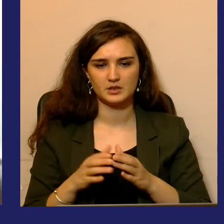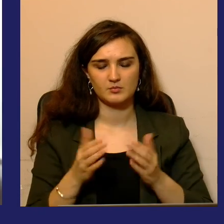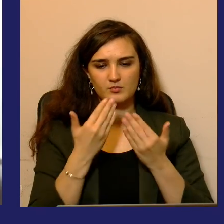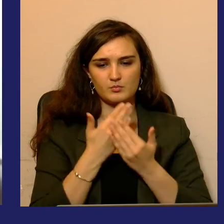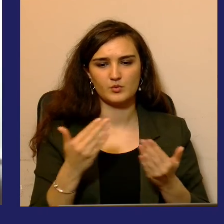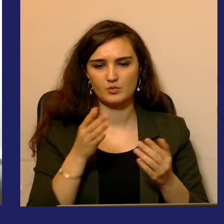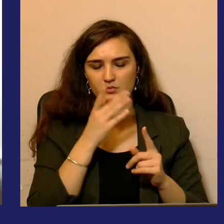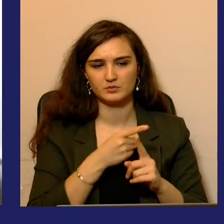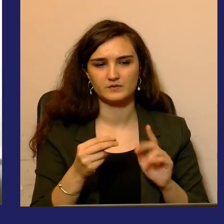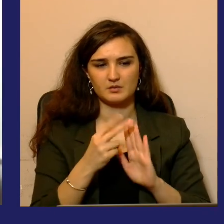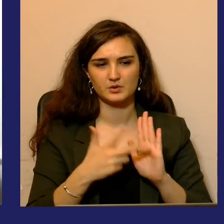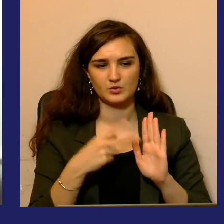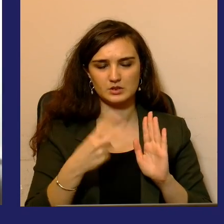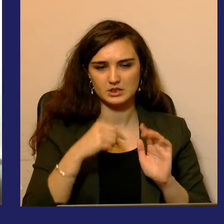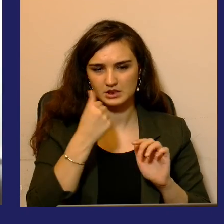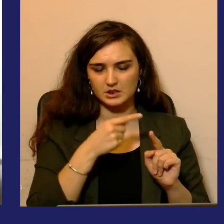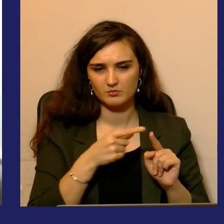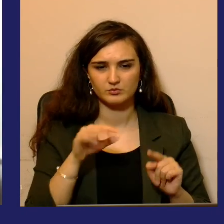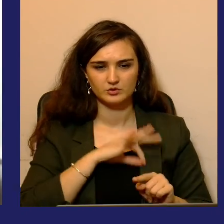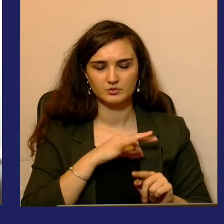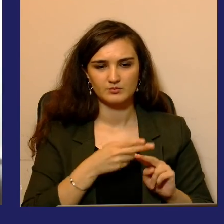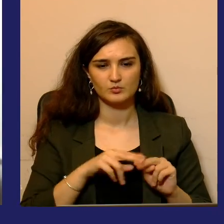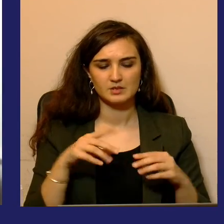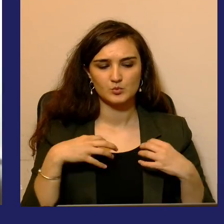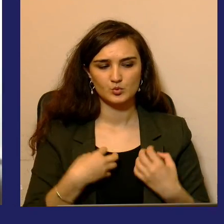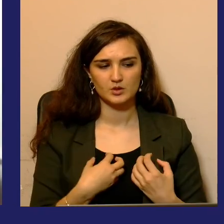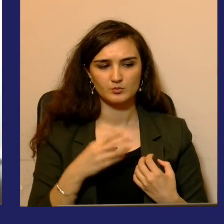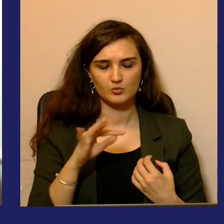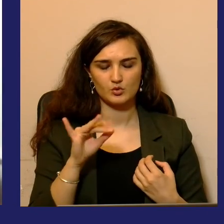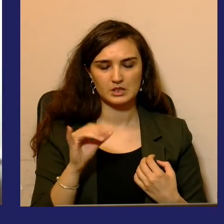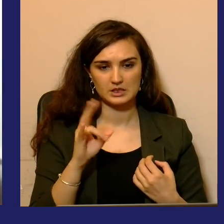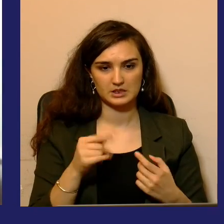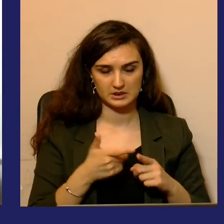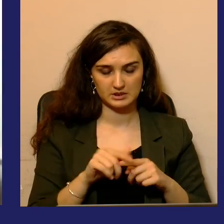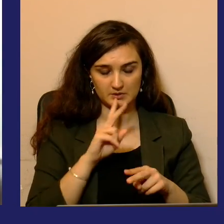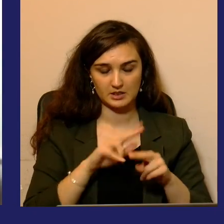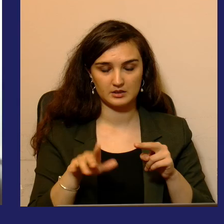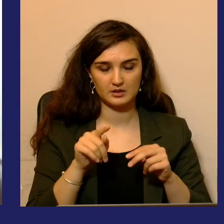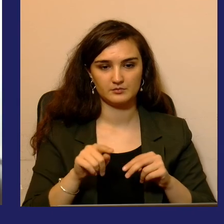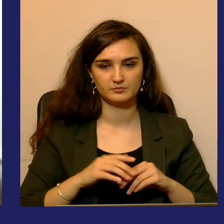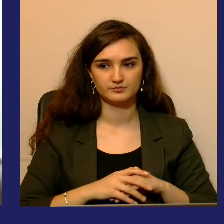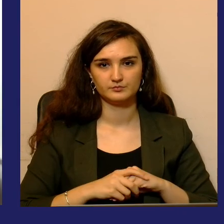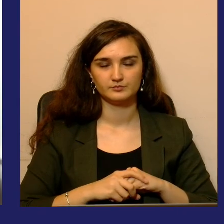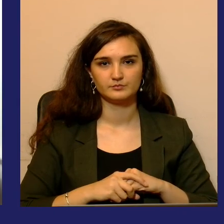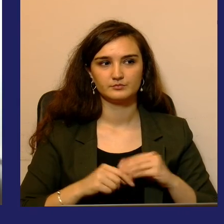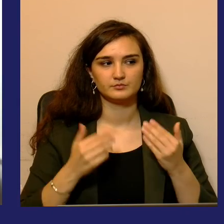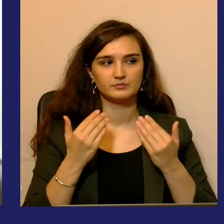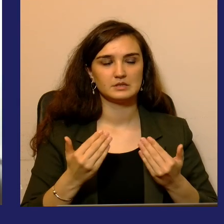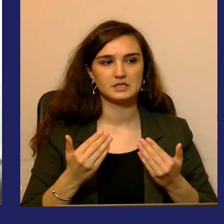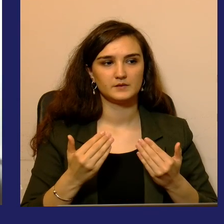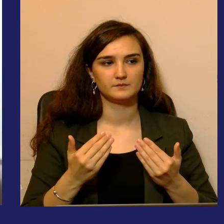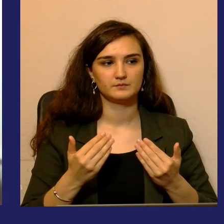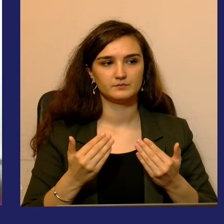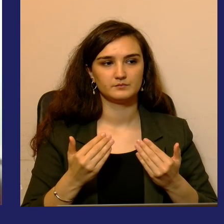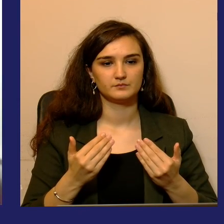20 years. So unfortunately, Morena has lost its promise to strengthen the electoral